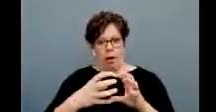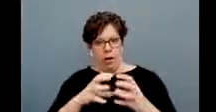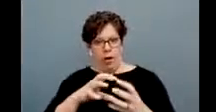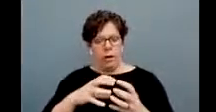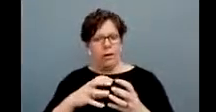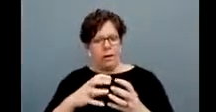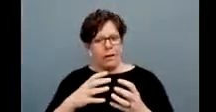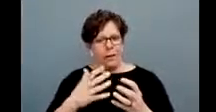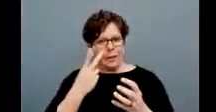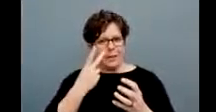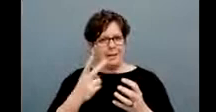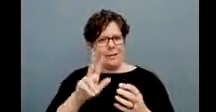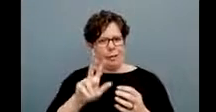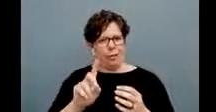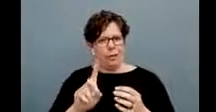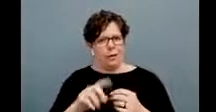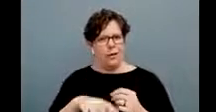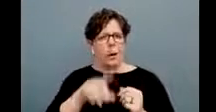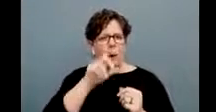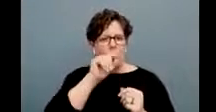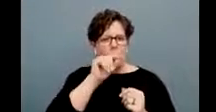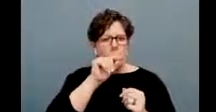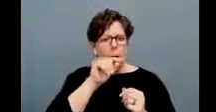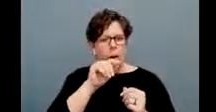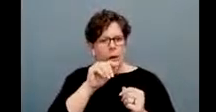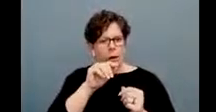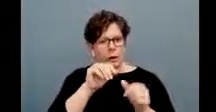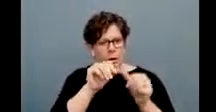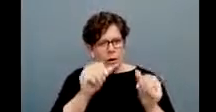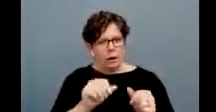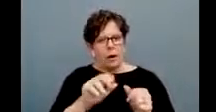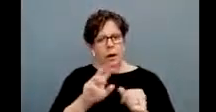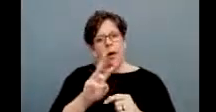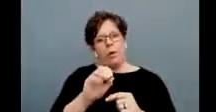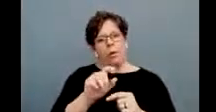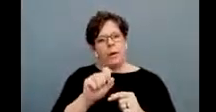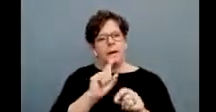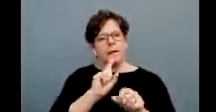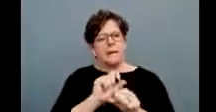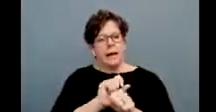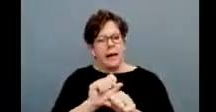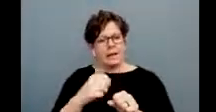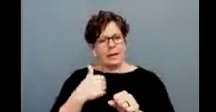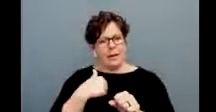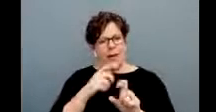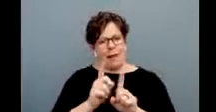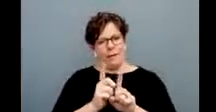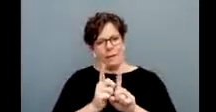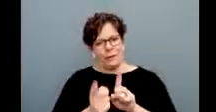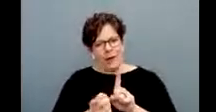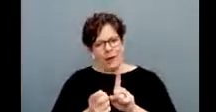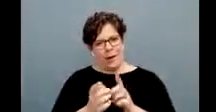see here in this bird figure on the left that the wings actually cast a shadow. It is really very